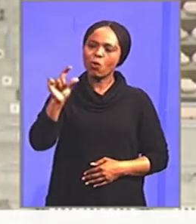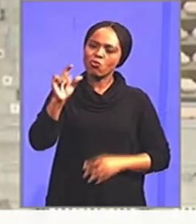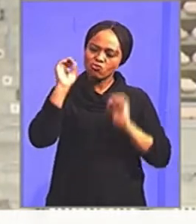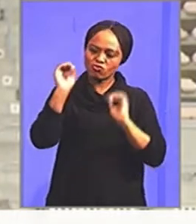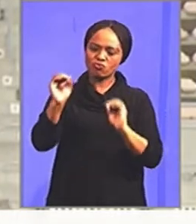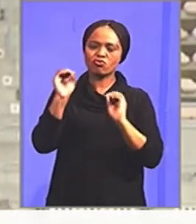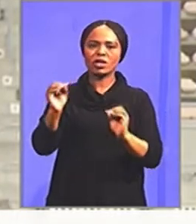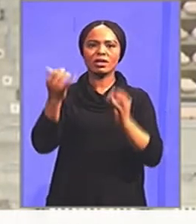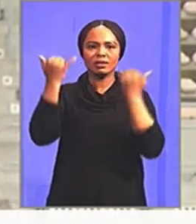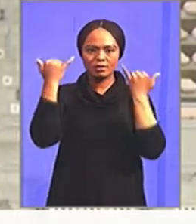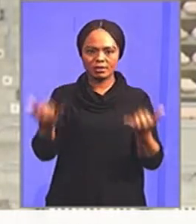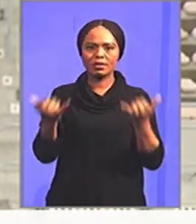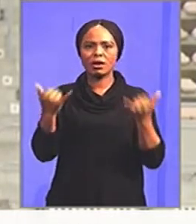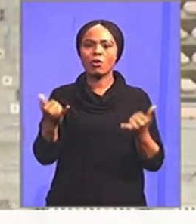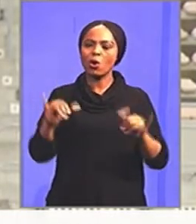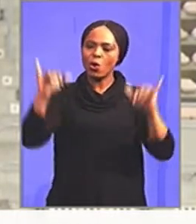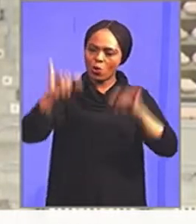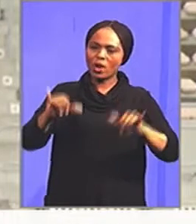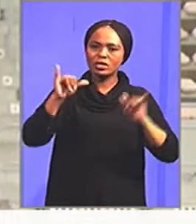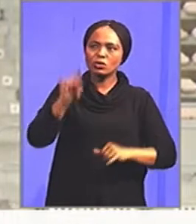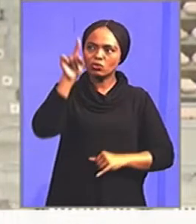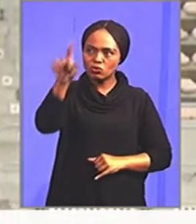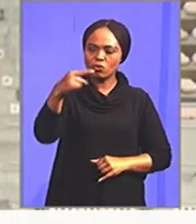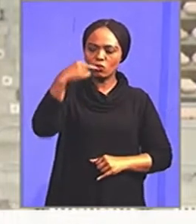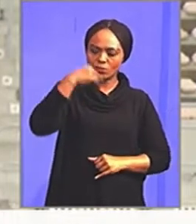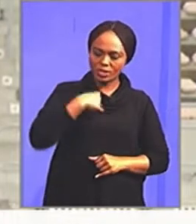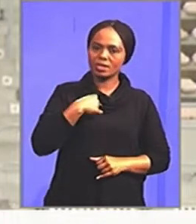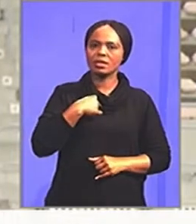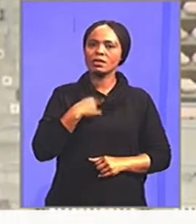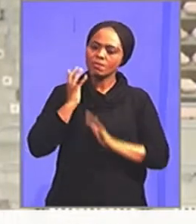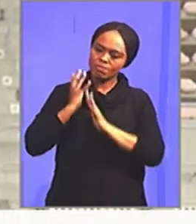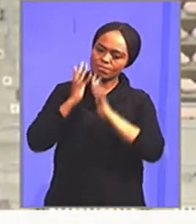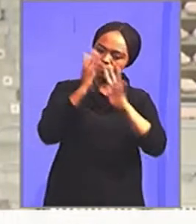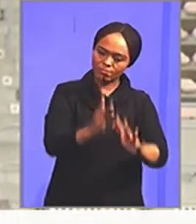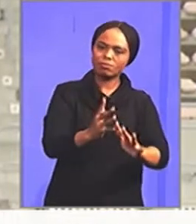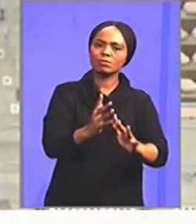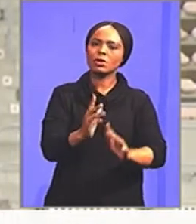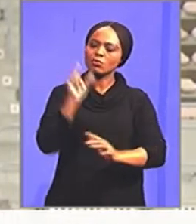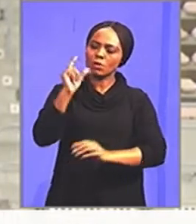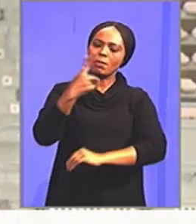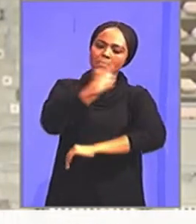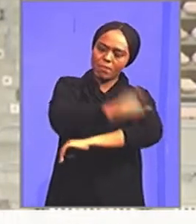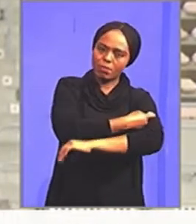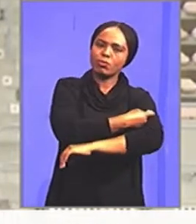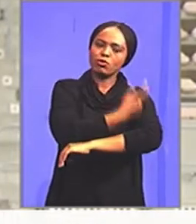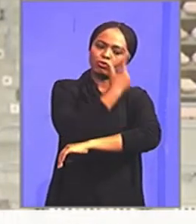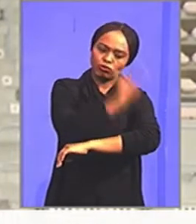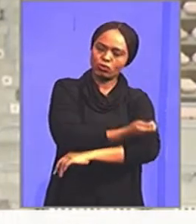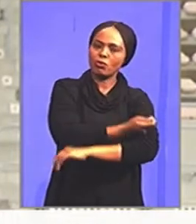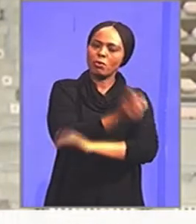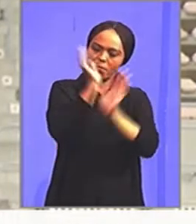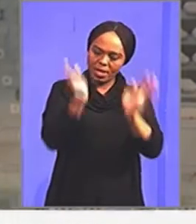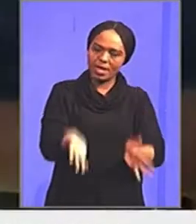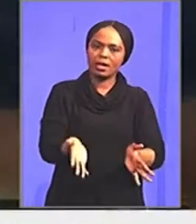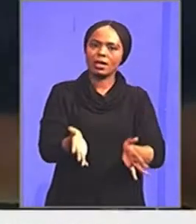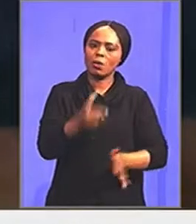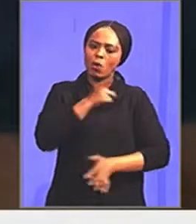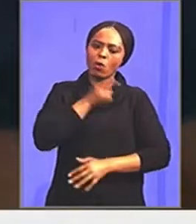abound. It's waiting for you and I to ensure that we take that very important step and take the